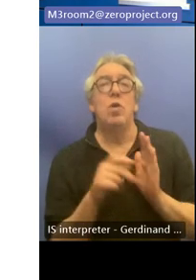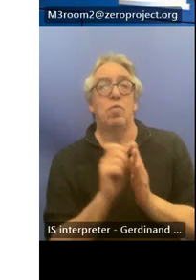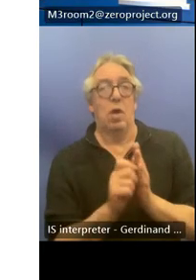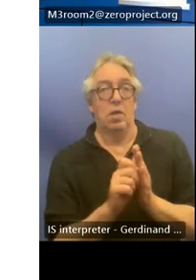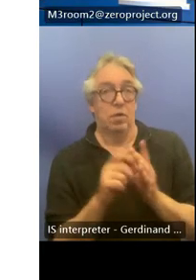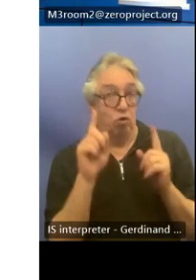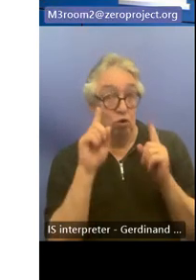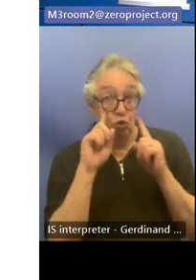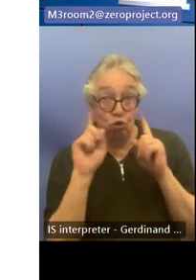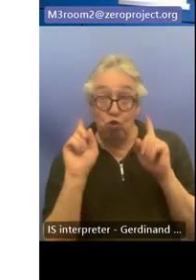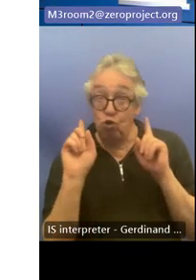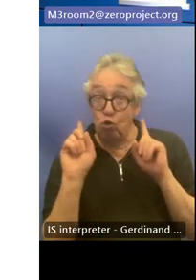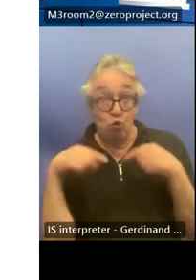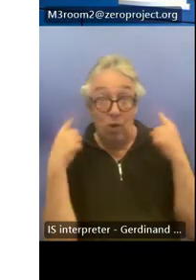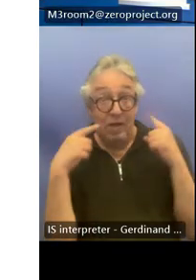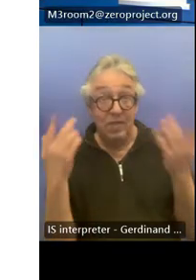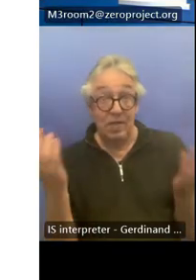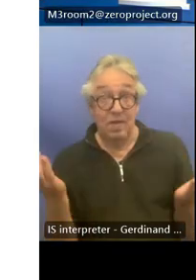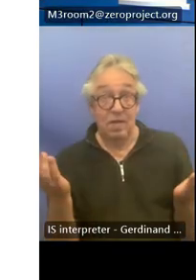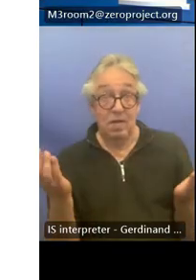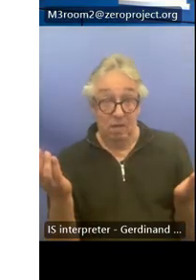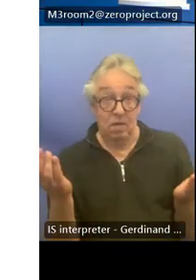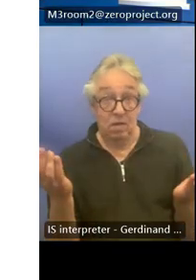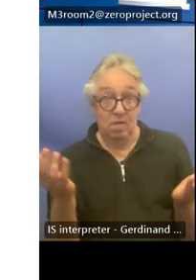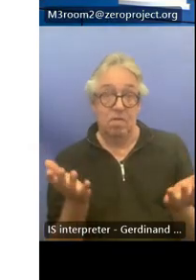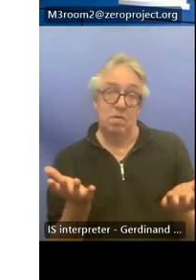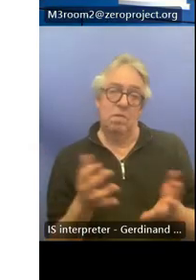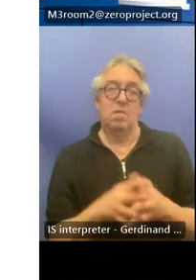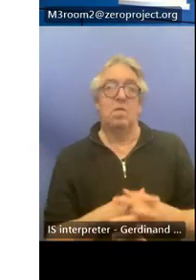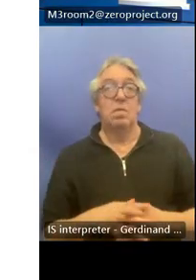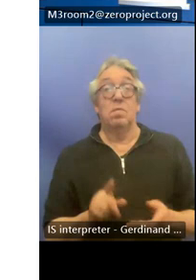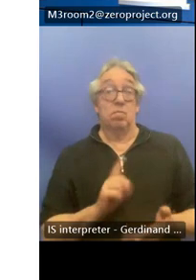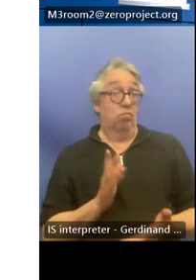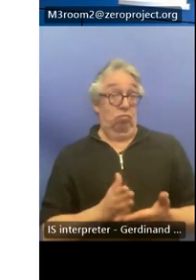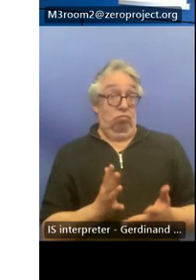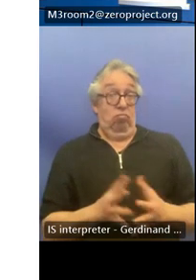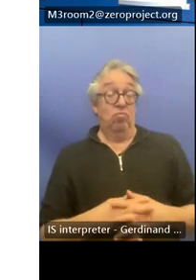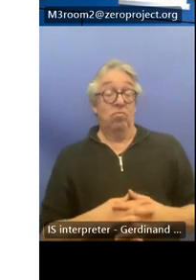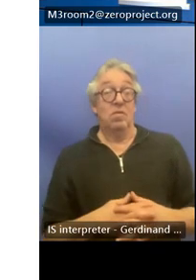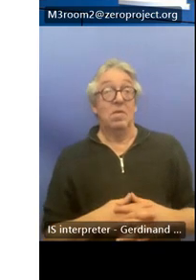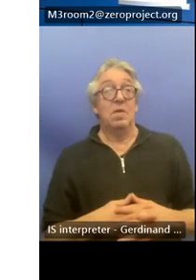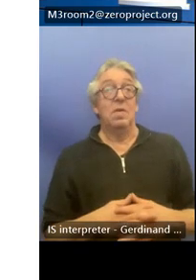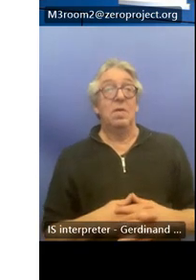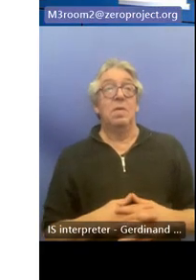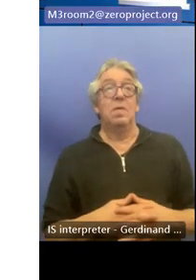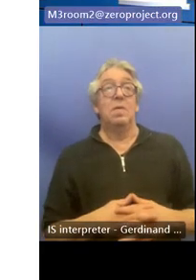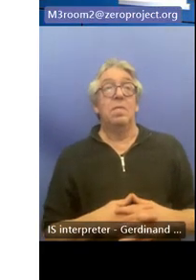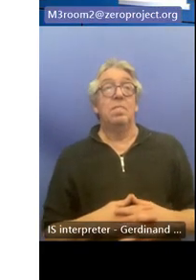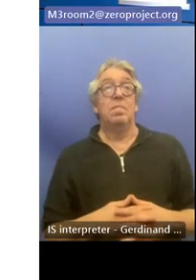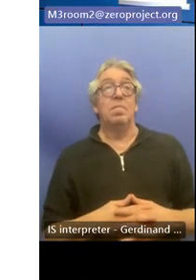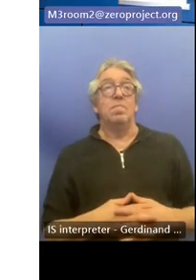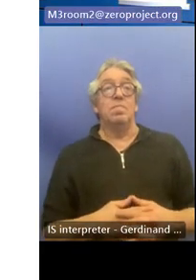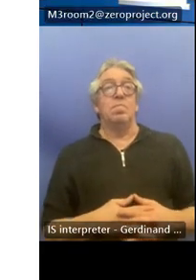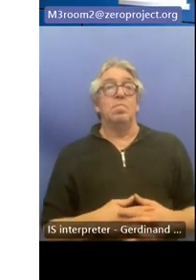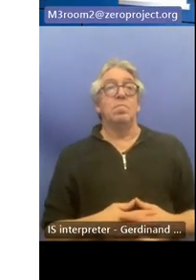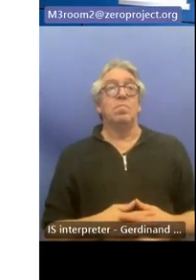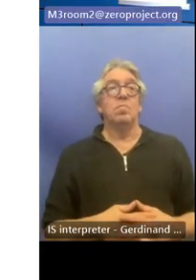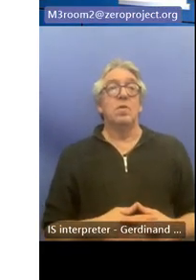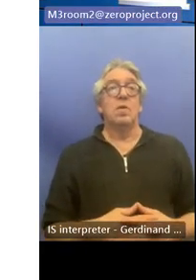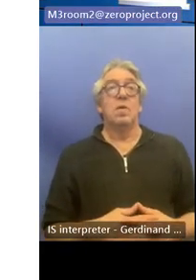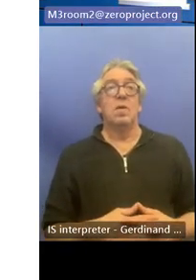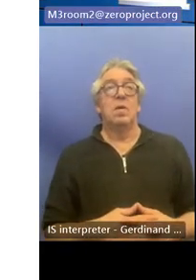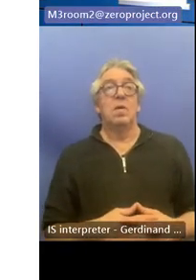But But